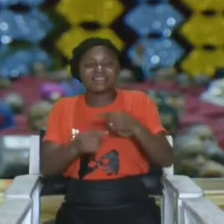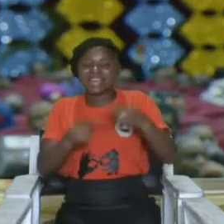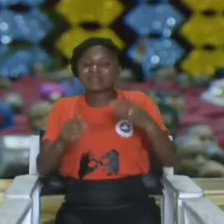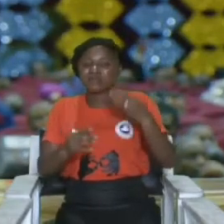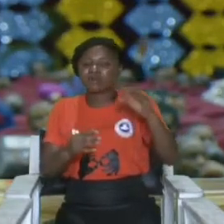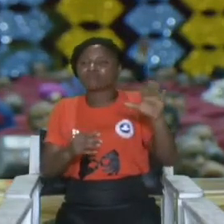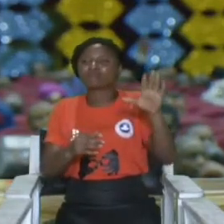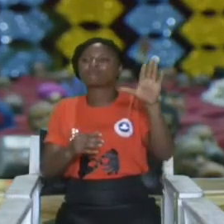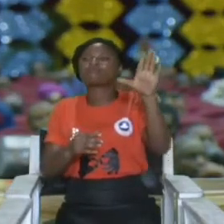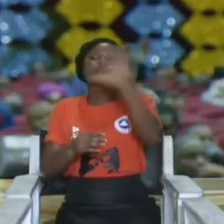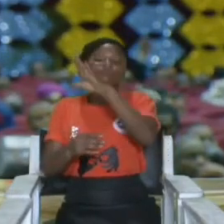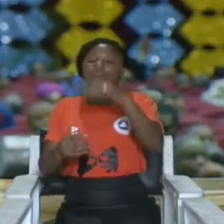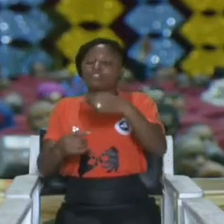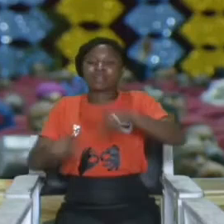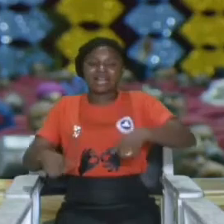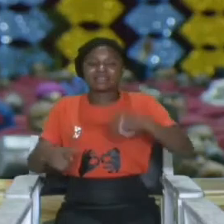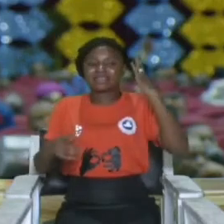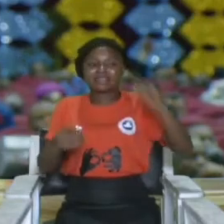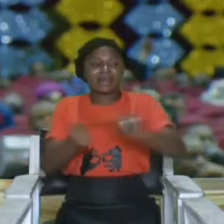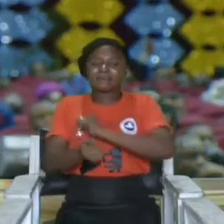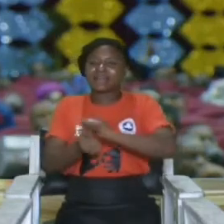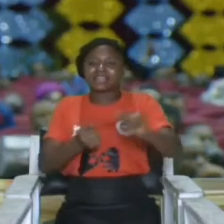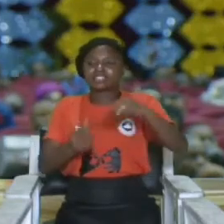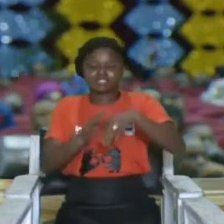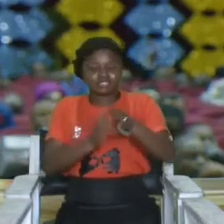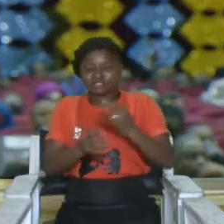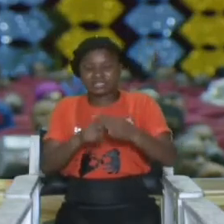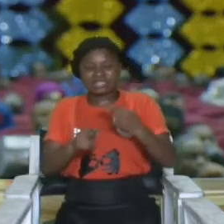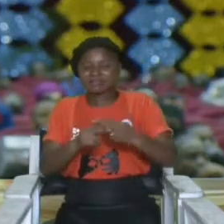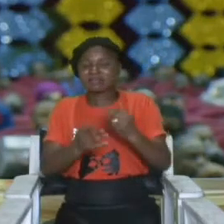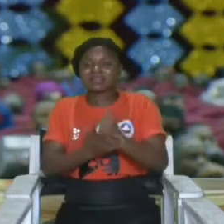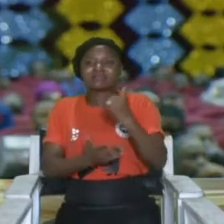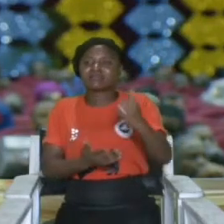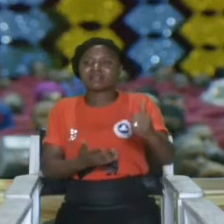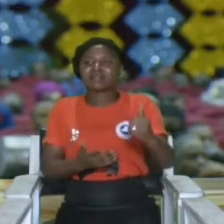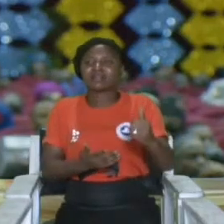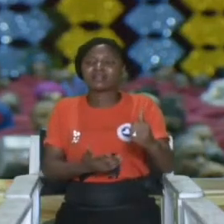your life shall perish in the name of Jesus.